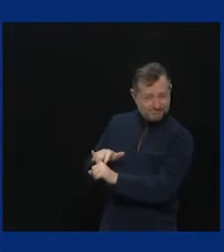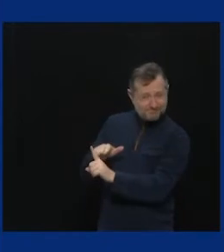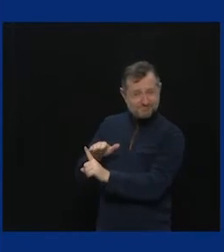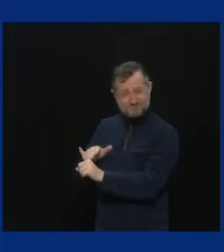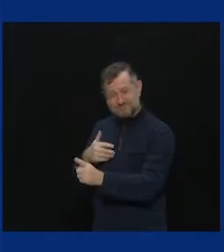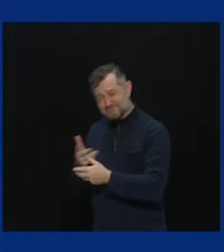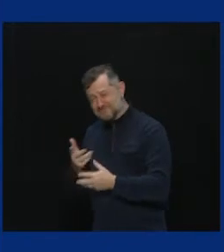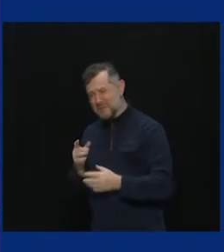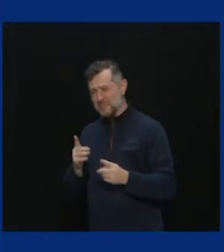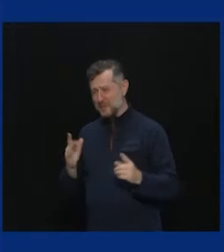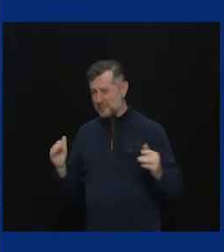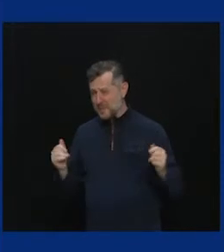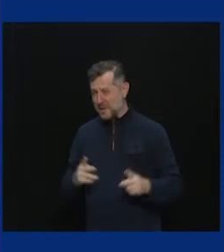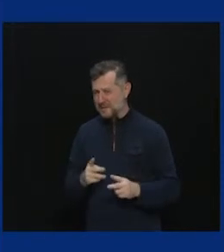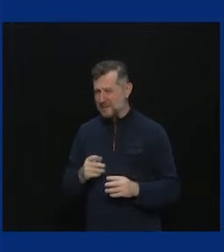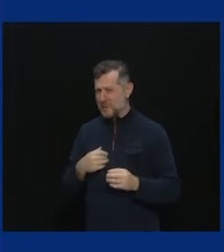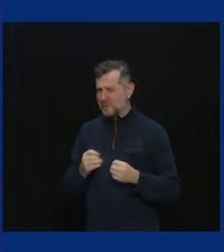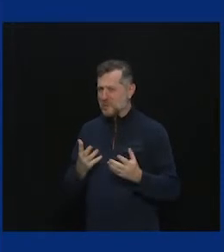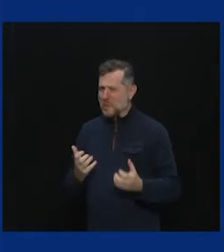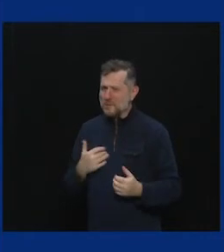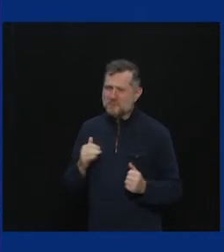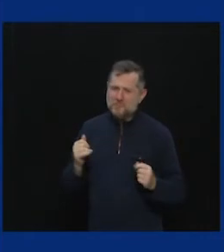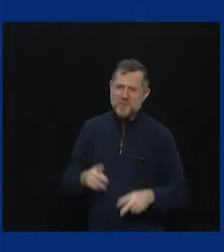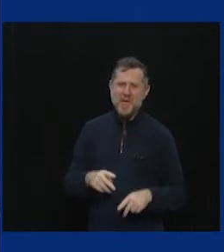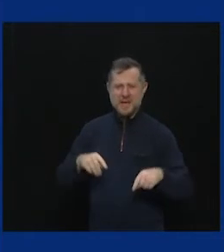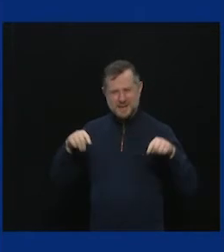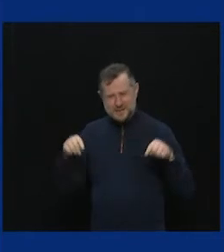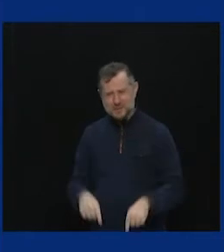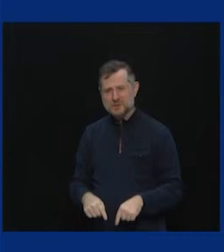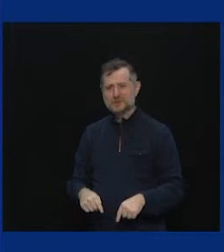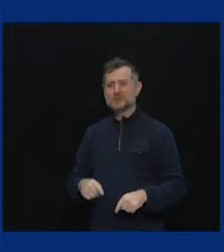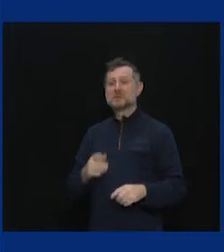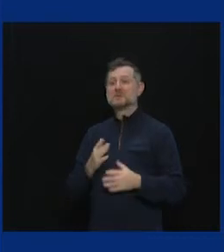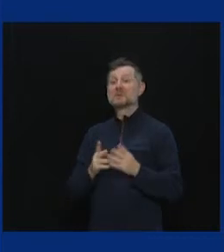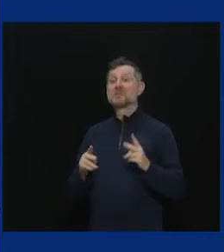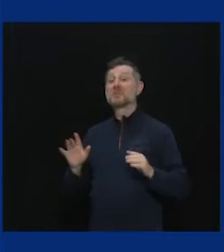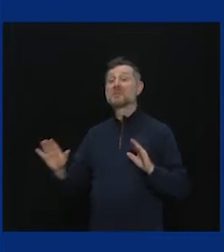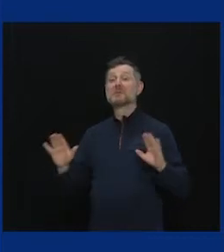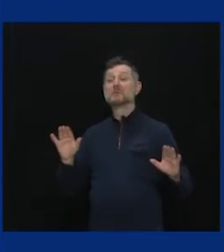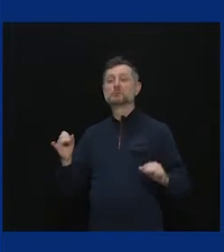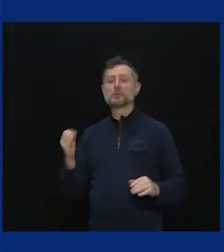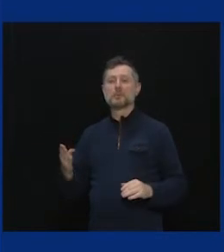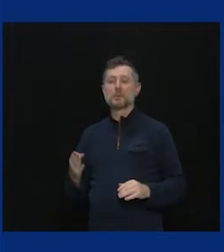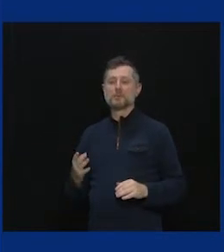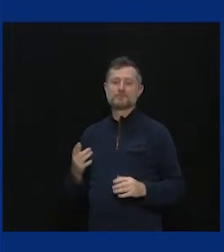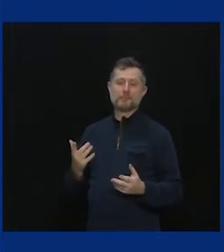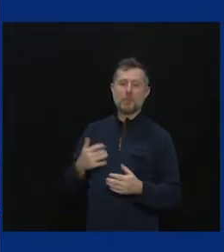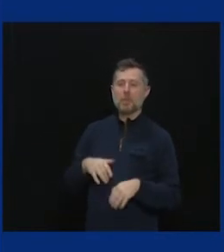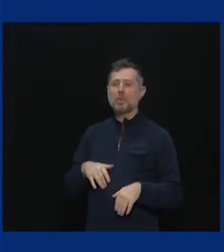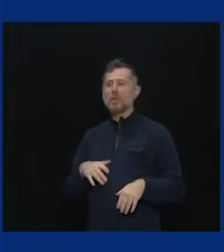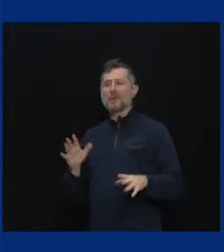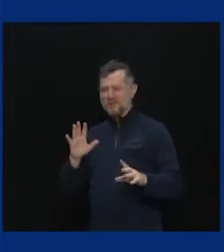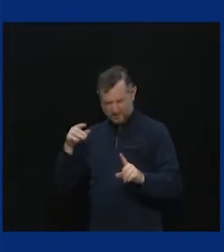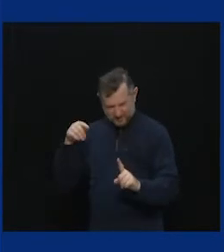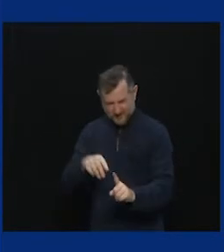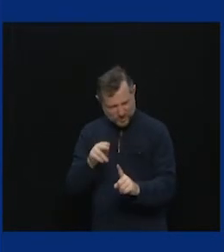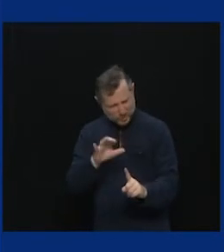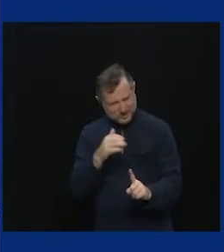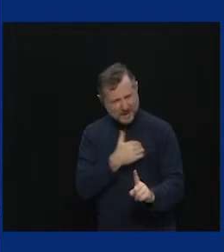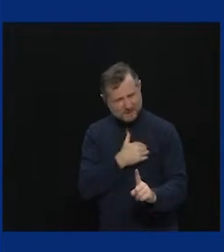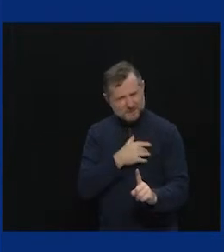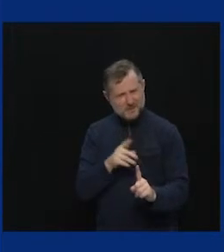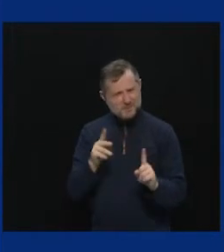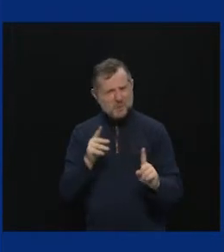in our offices. We want our people back in their jobs. That's what New York is, the vibrancy of our people in